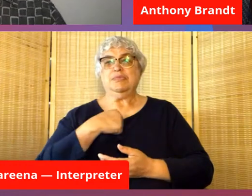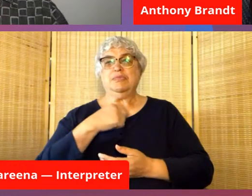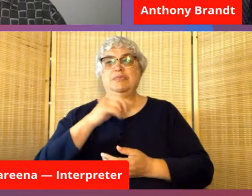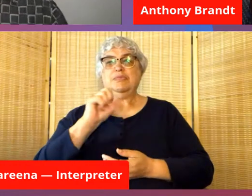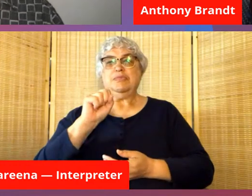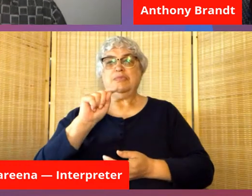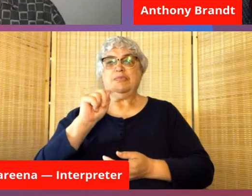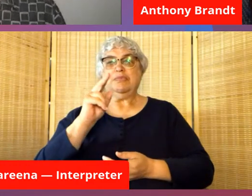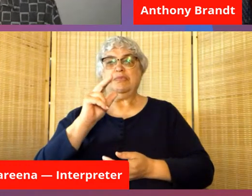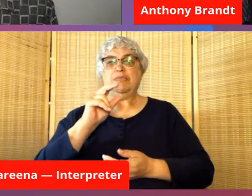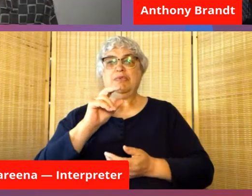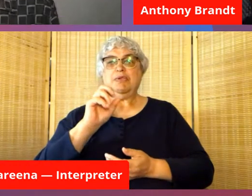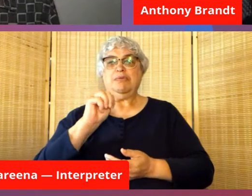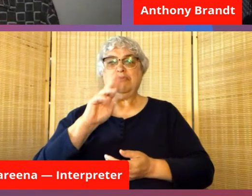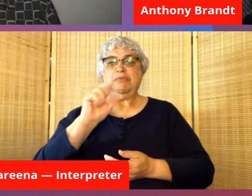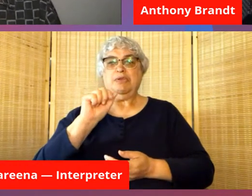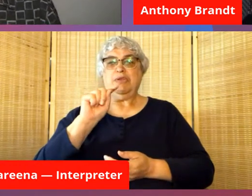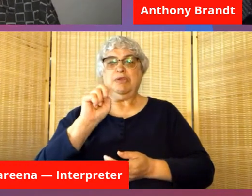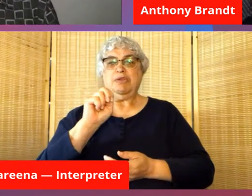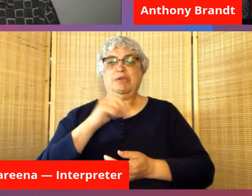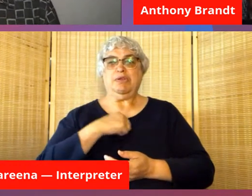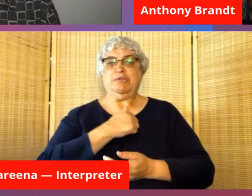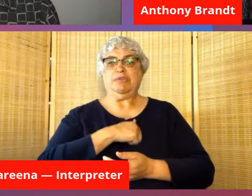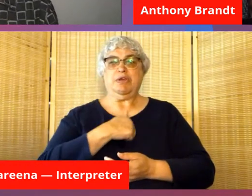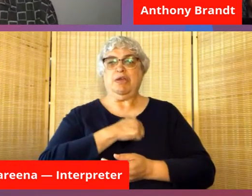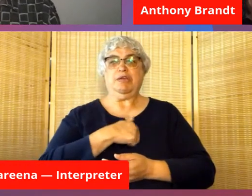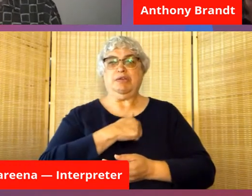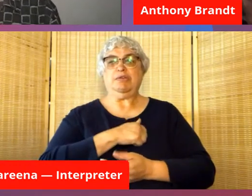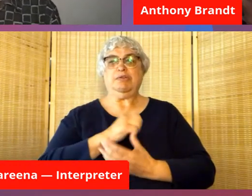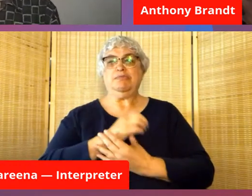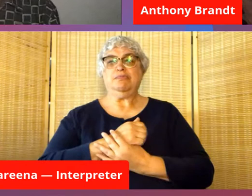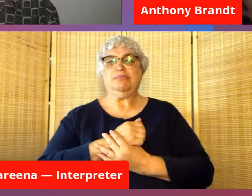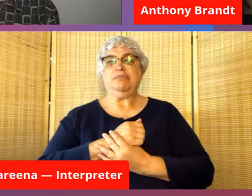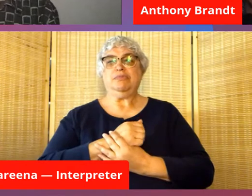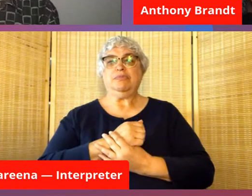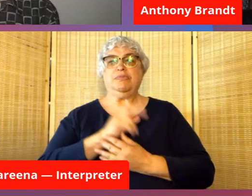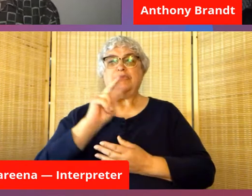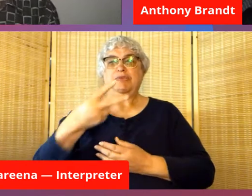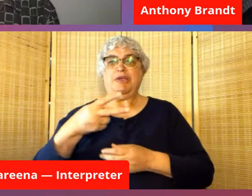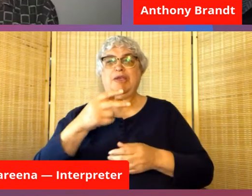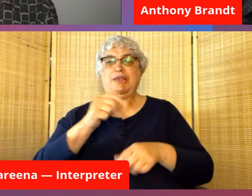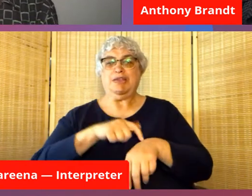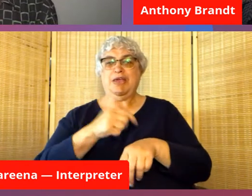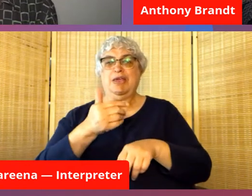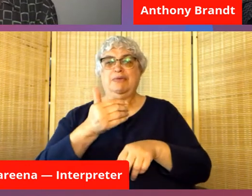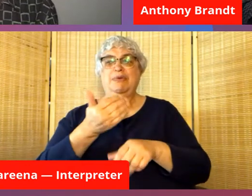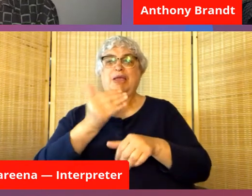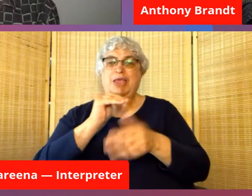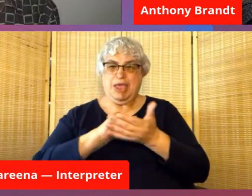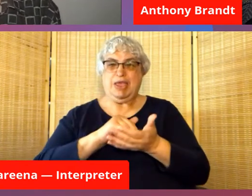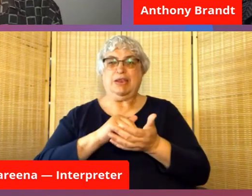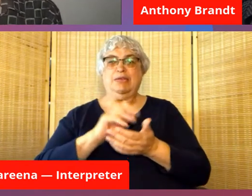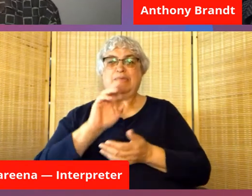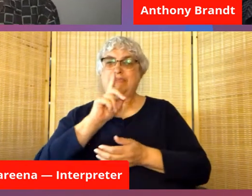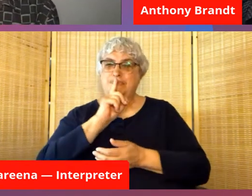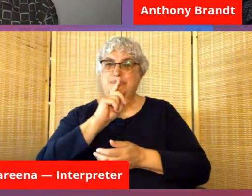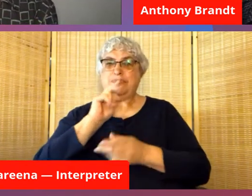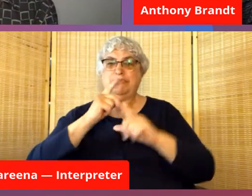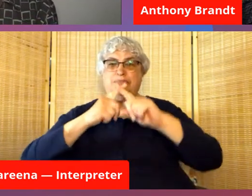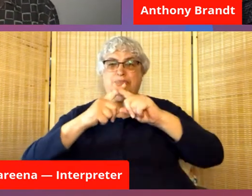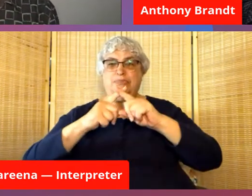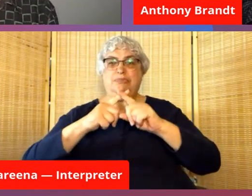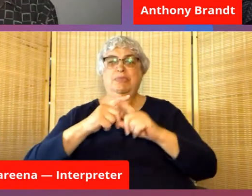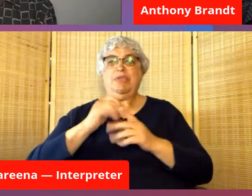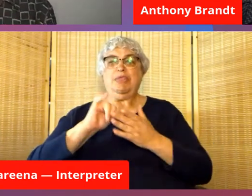Stuart, I think you're muted. I said, thank you, Tony. That's the second time this evening. Thank you for that